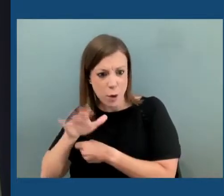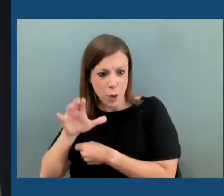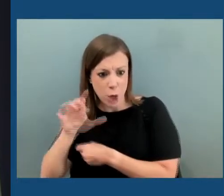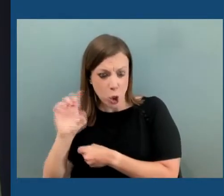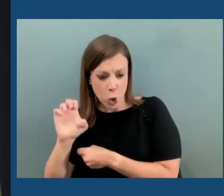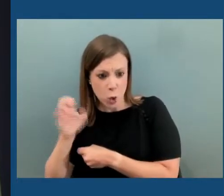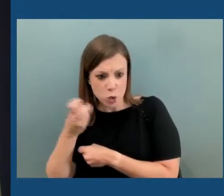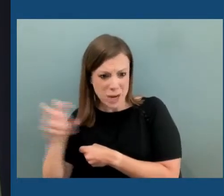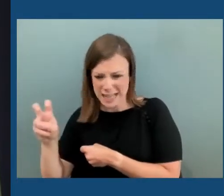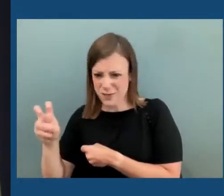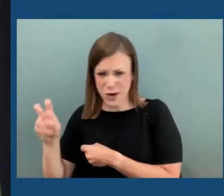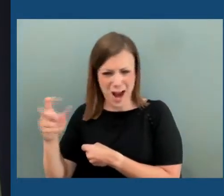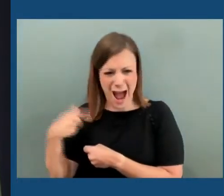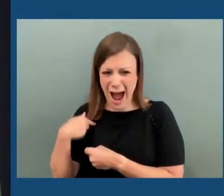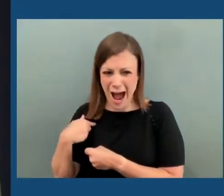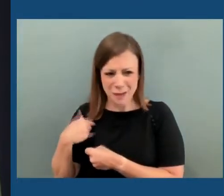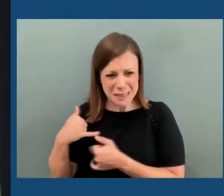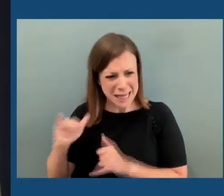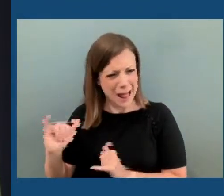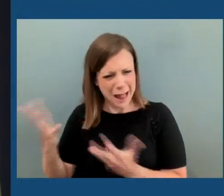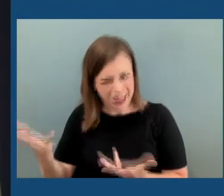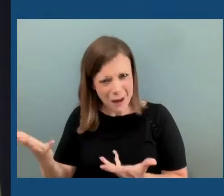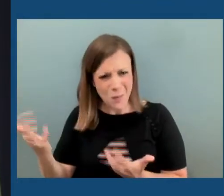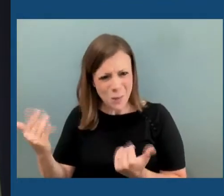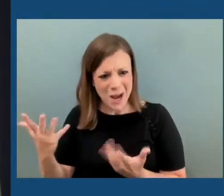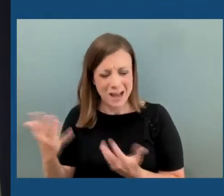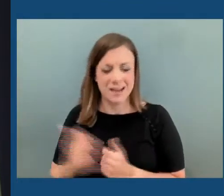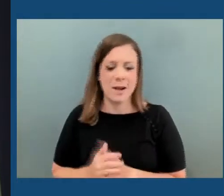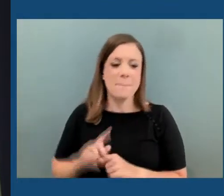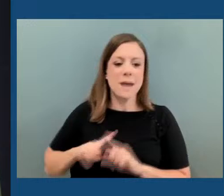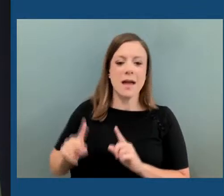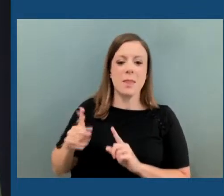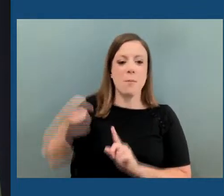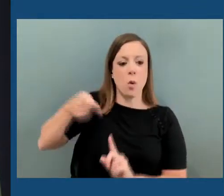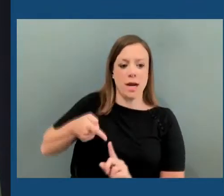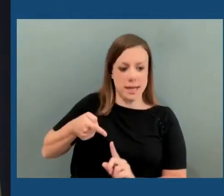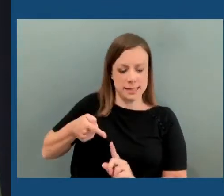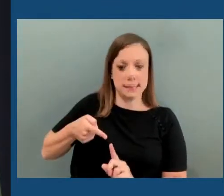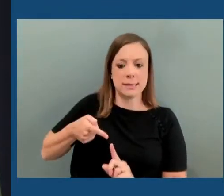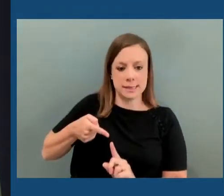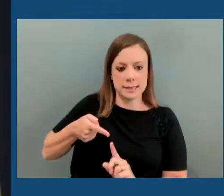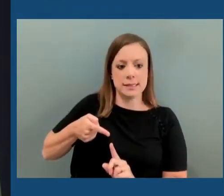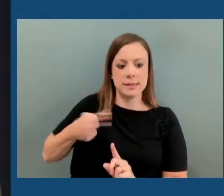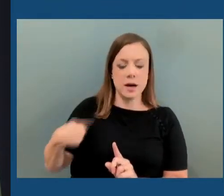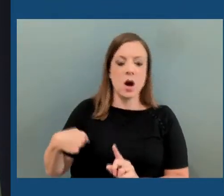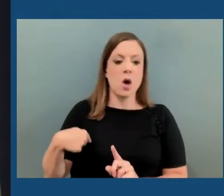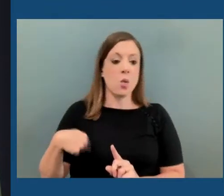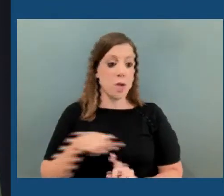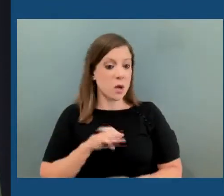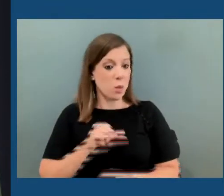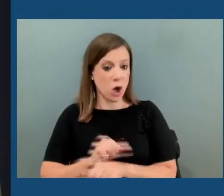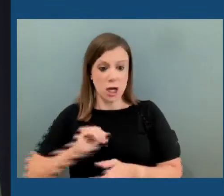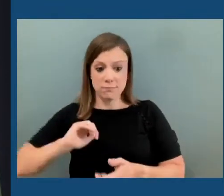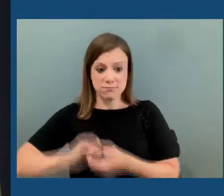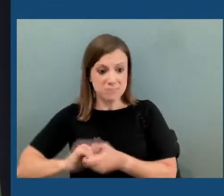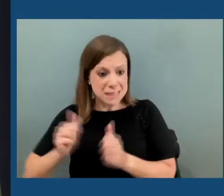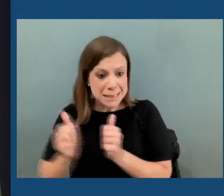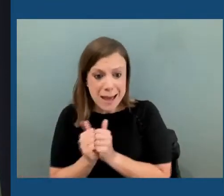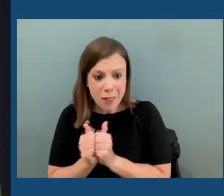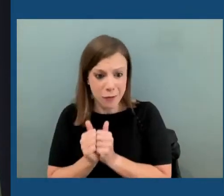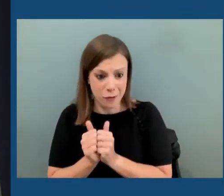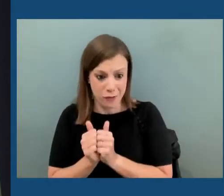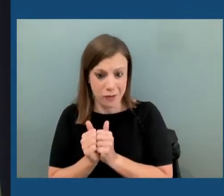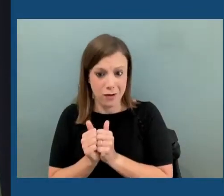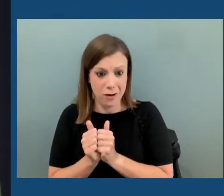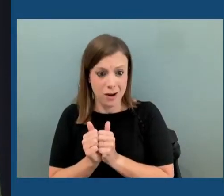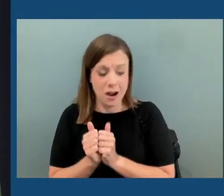But we know that we work so much better together. And it's no longer about Rochester versus